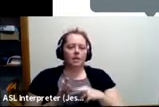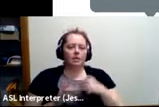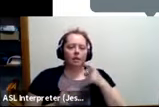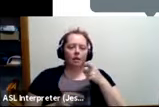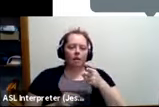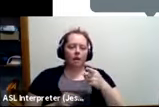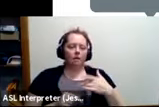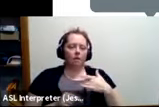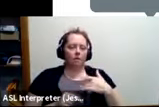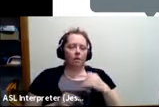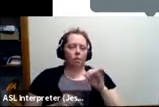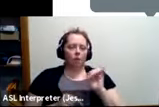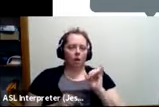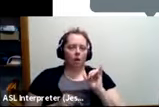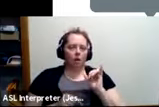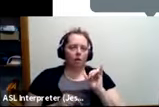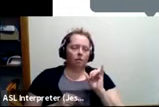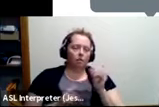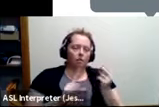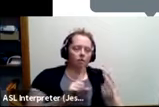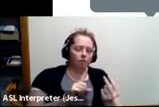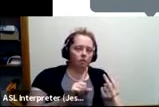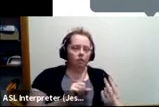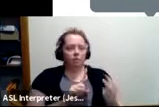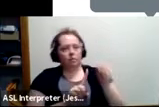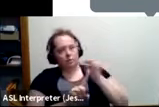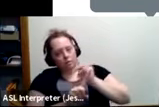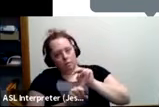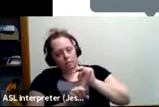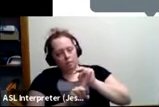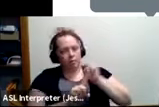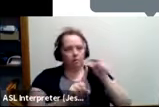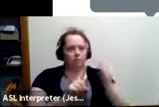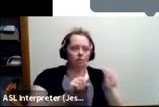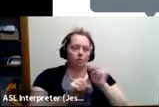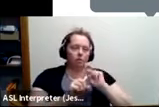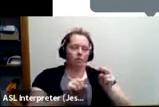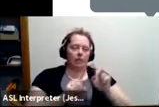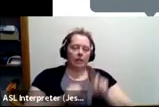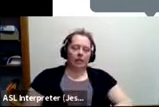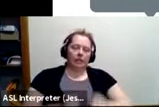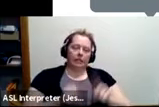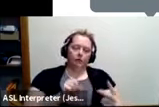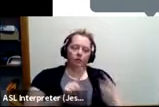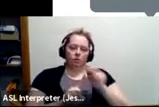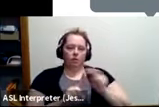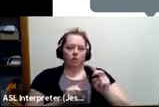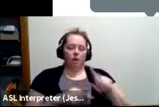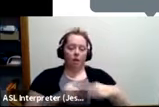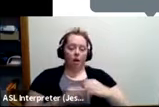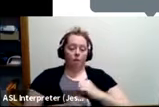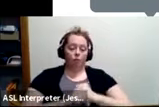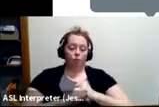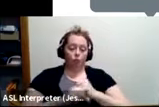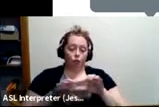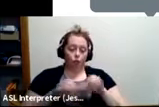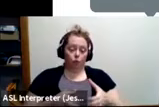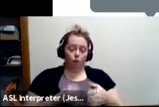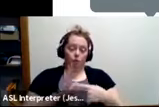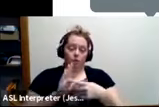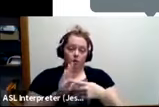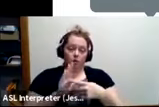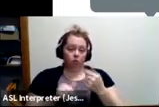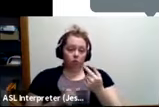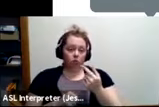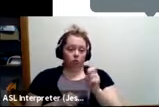that are not seeing eye to eye, and it's related to a protected class. For example, gender identity. And